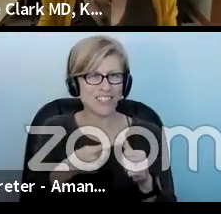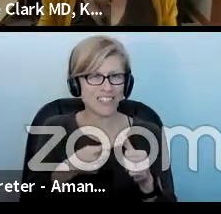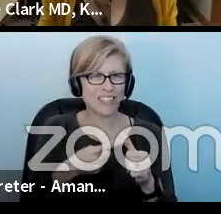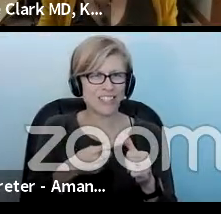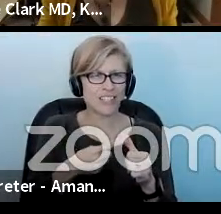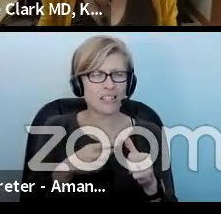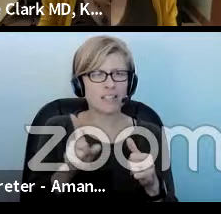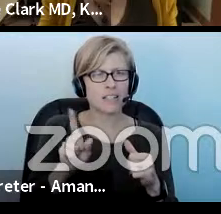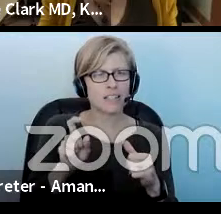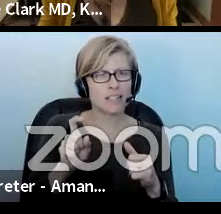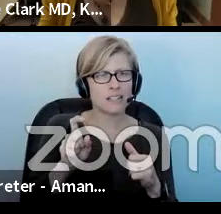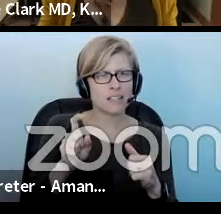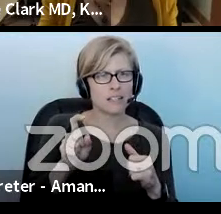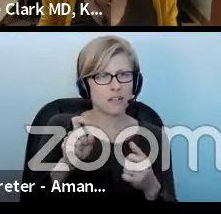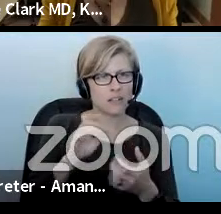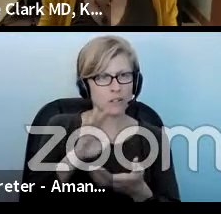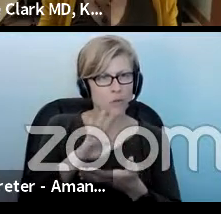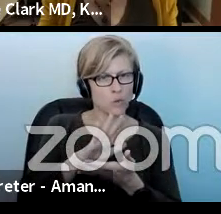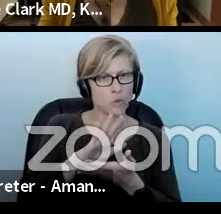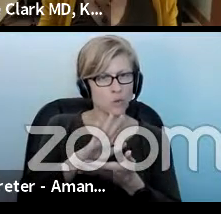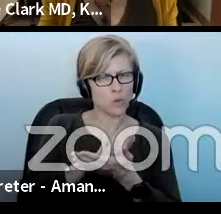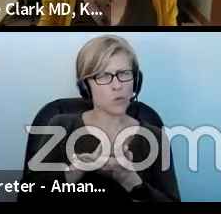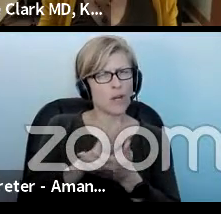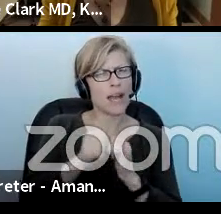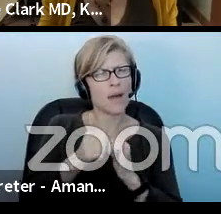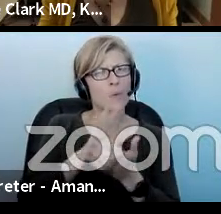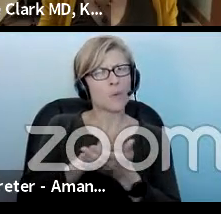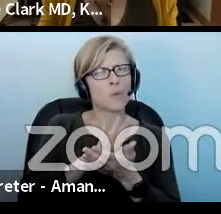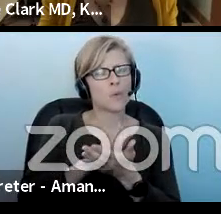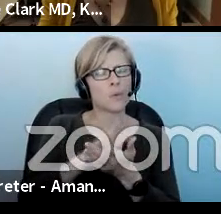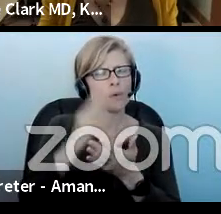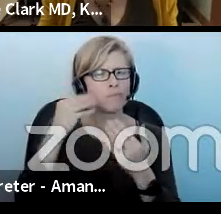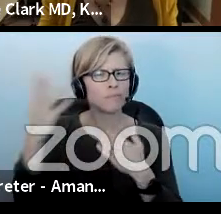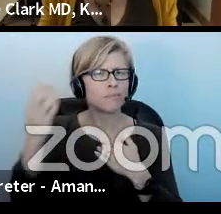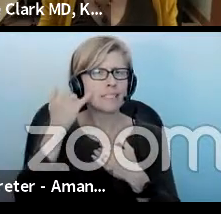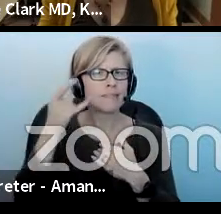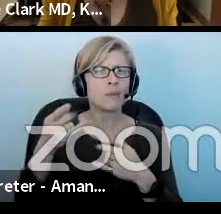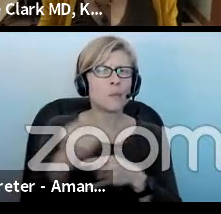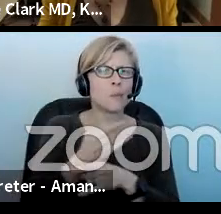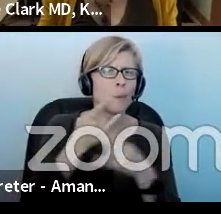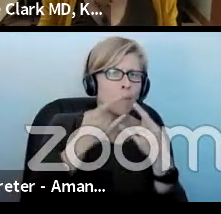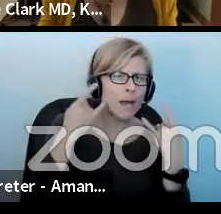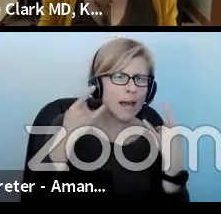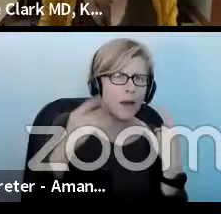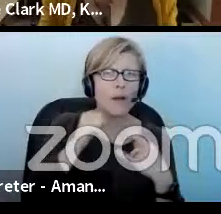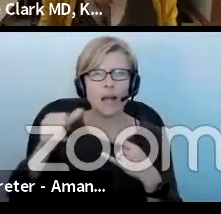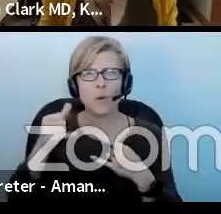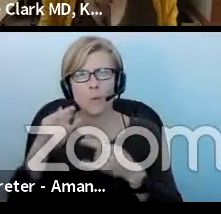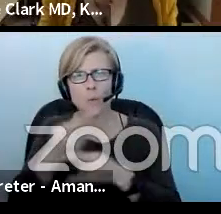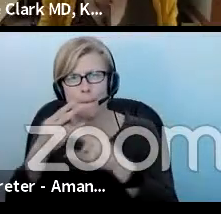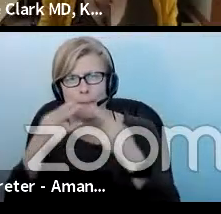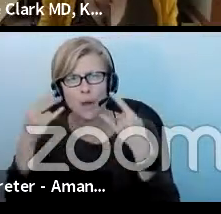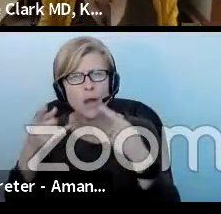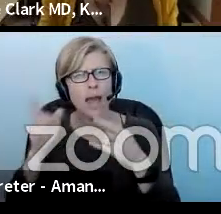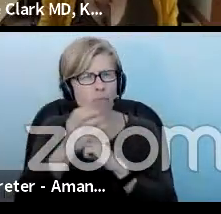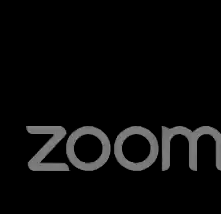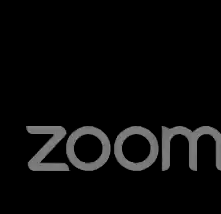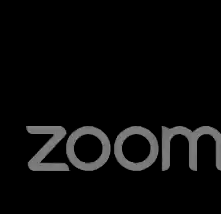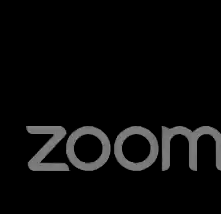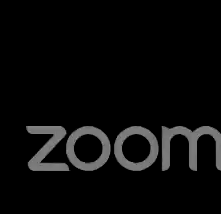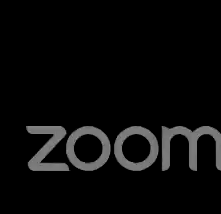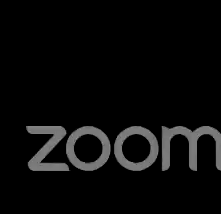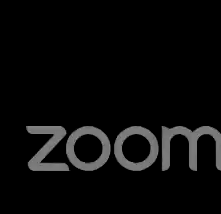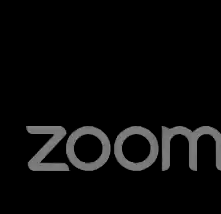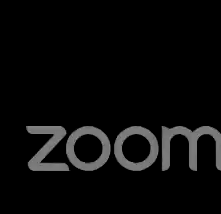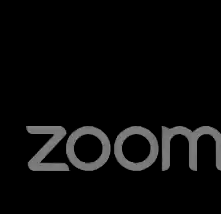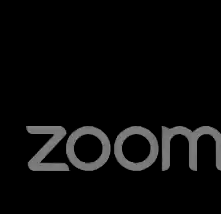how is it that the schools actually report, whether they're masking or not, like what they're doing? And then I guess my question